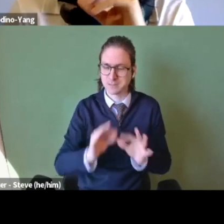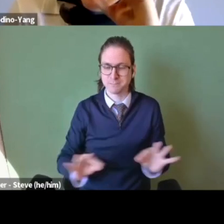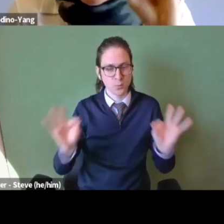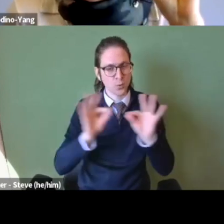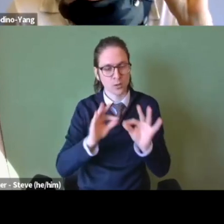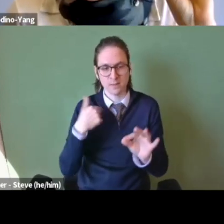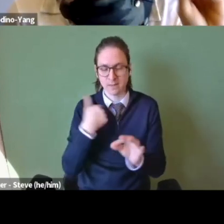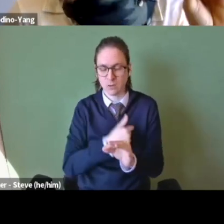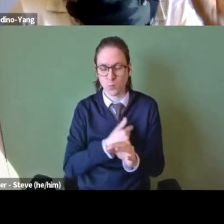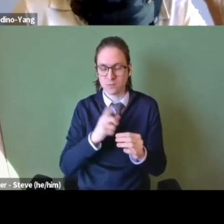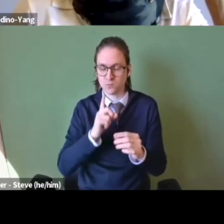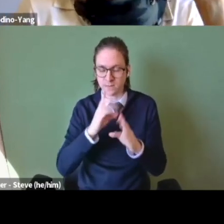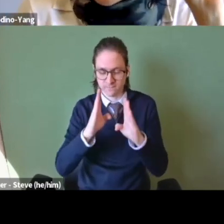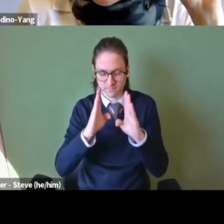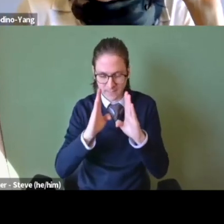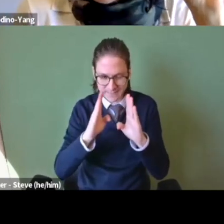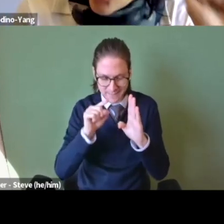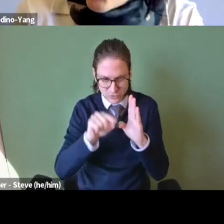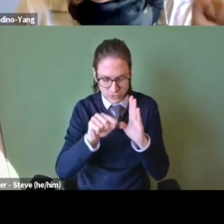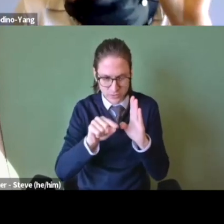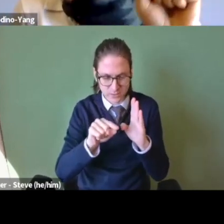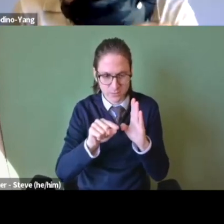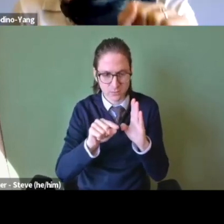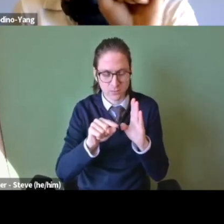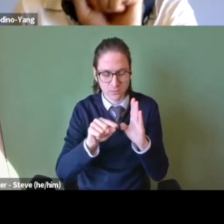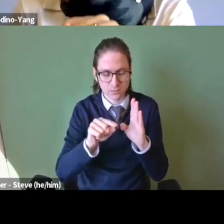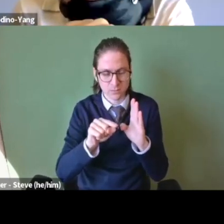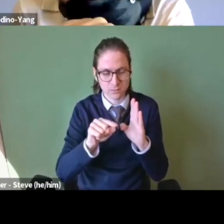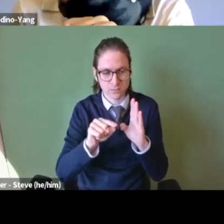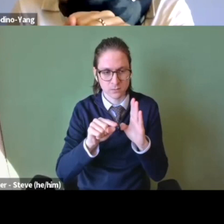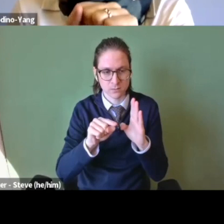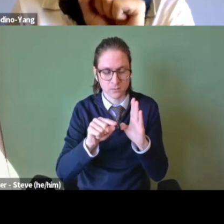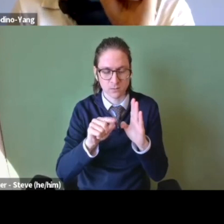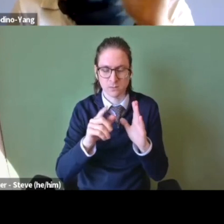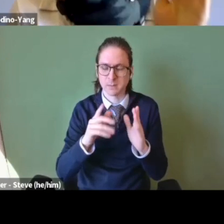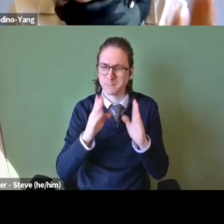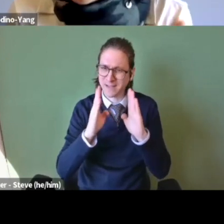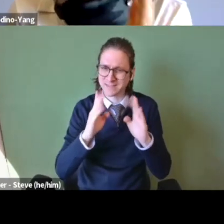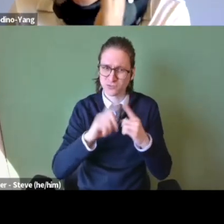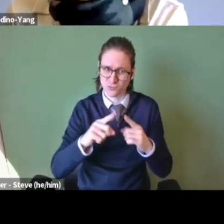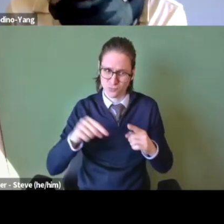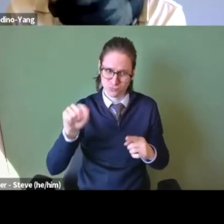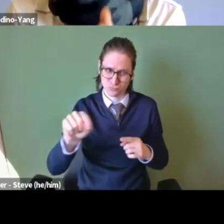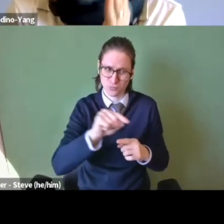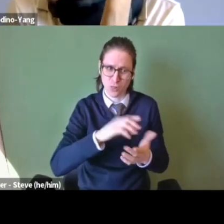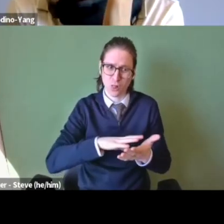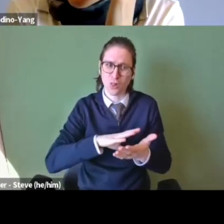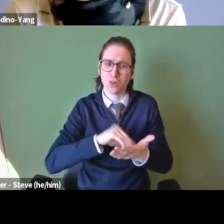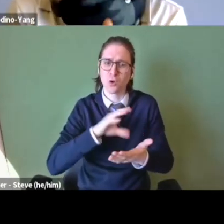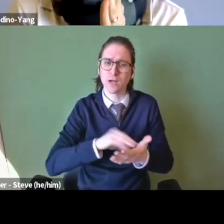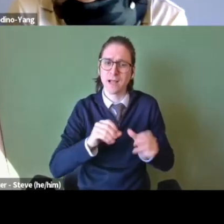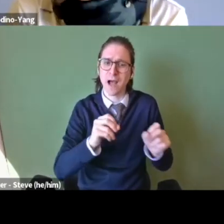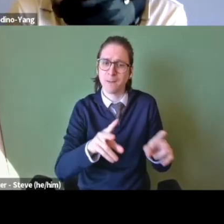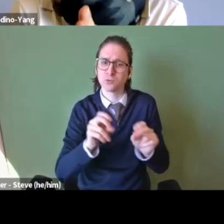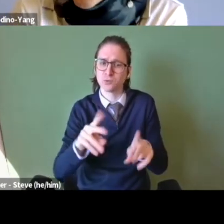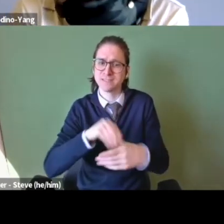ways that our learning opportunities in school are not the outcome. We